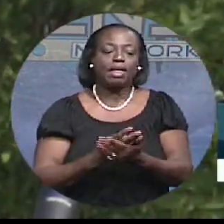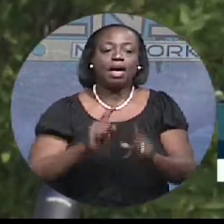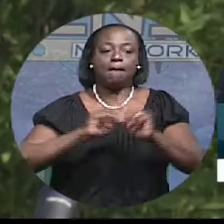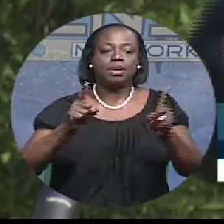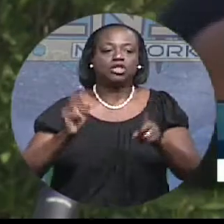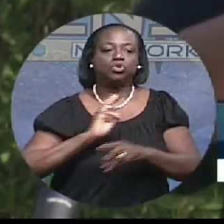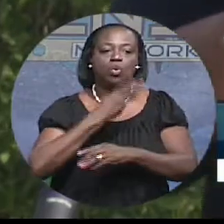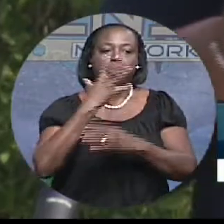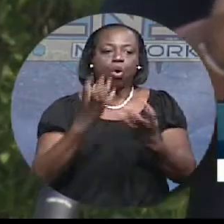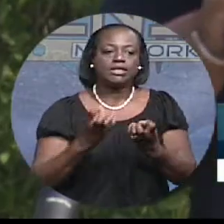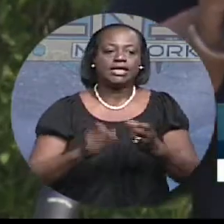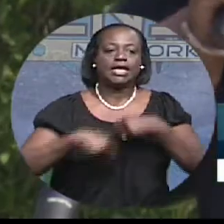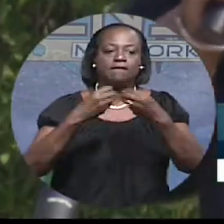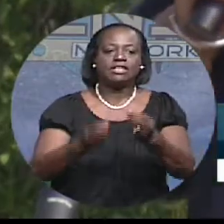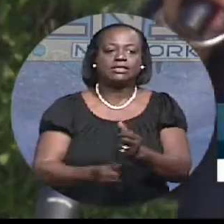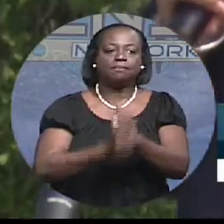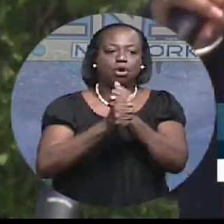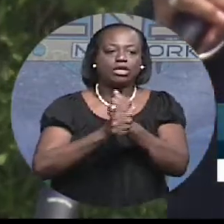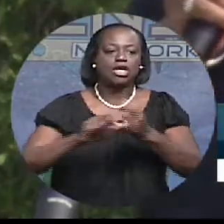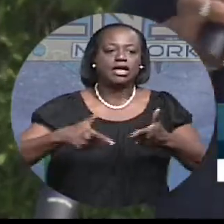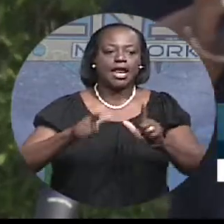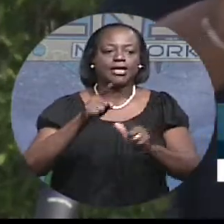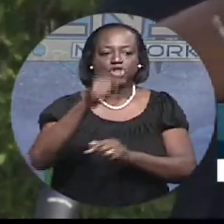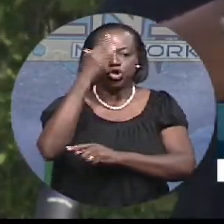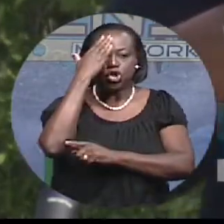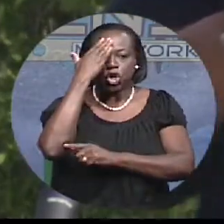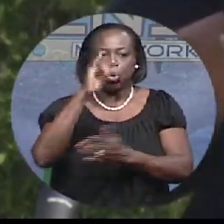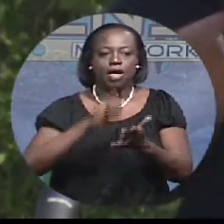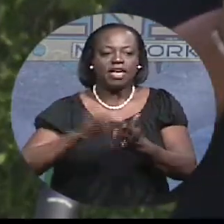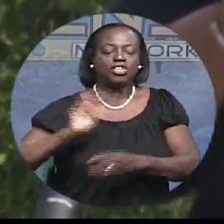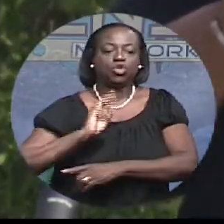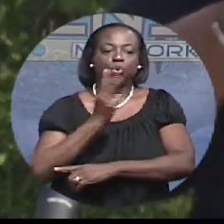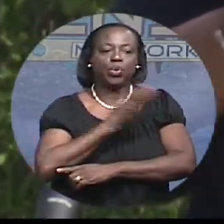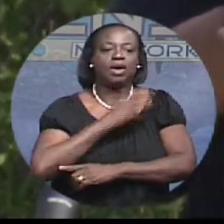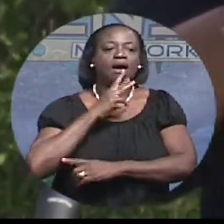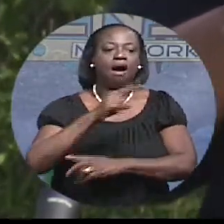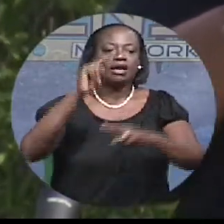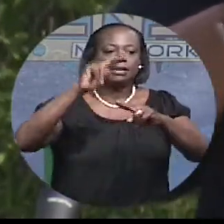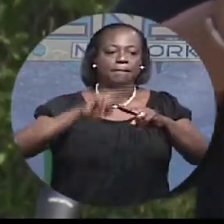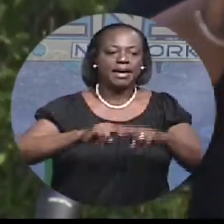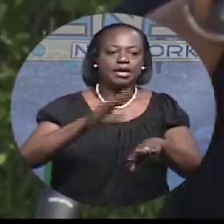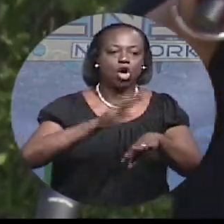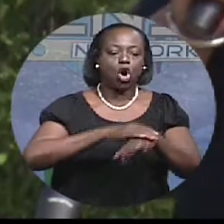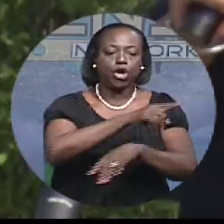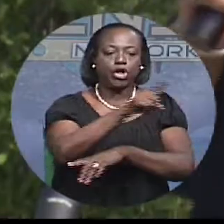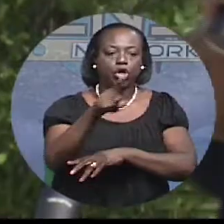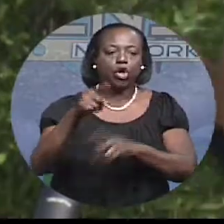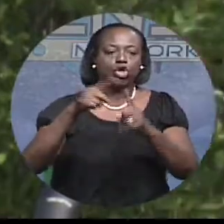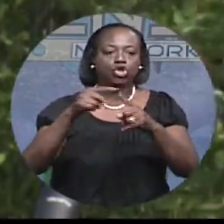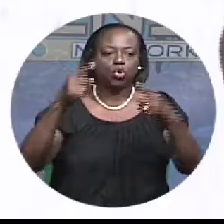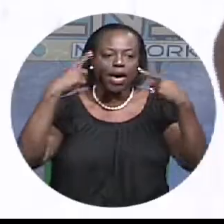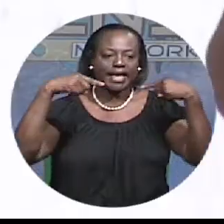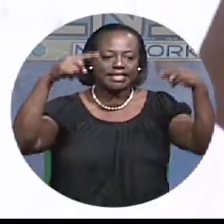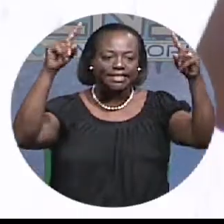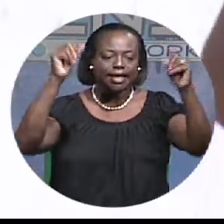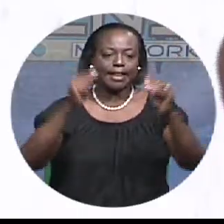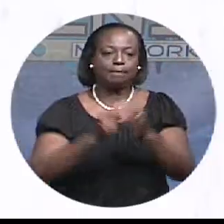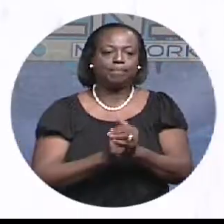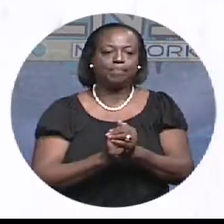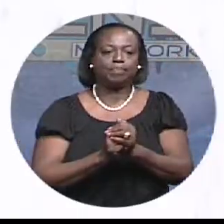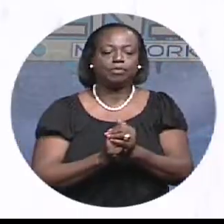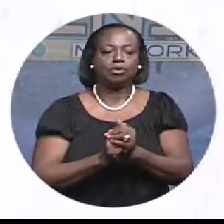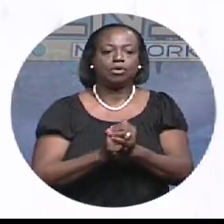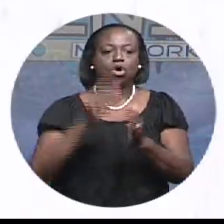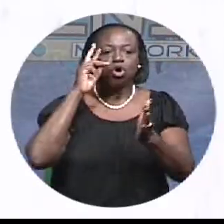to give you the support to let you know that we are depending on you to excel. Research